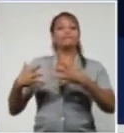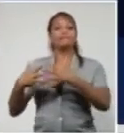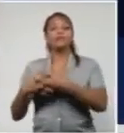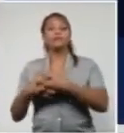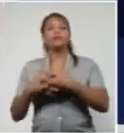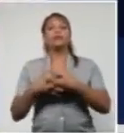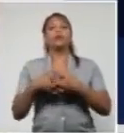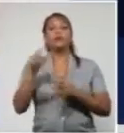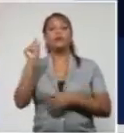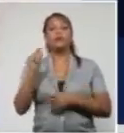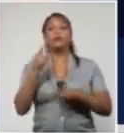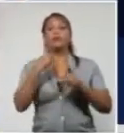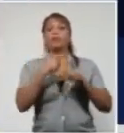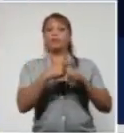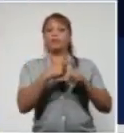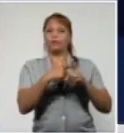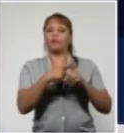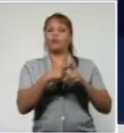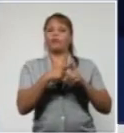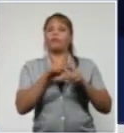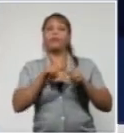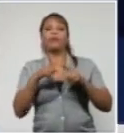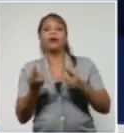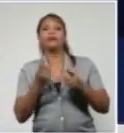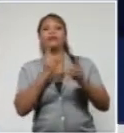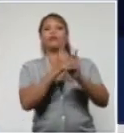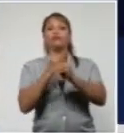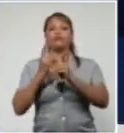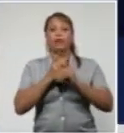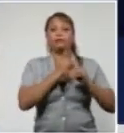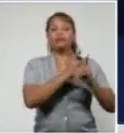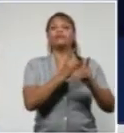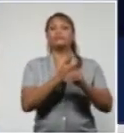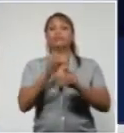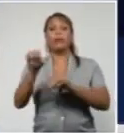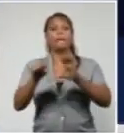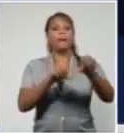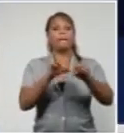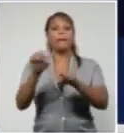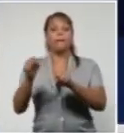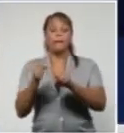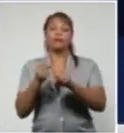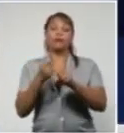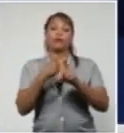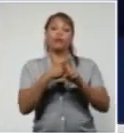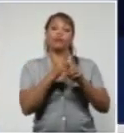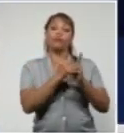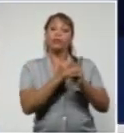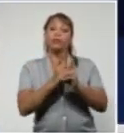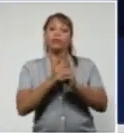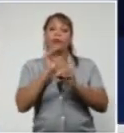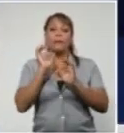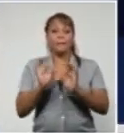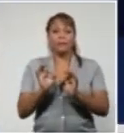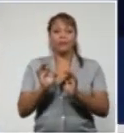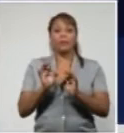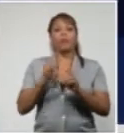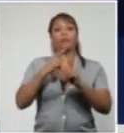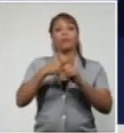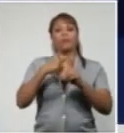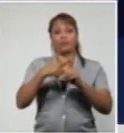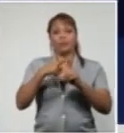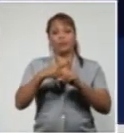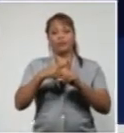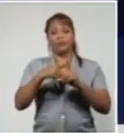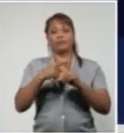93.3% of the 15 positive cases yesterday are confirmed case contacts. This